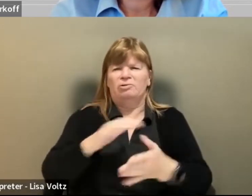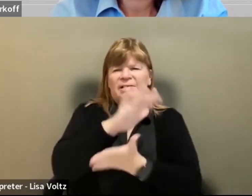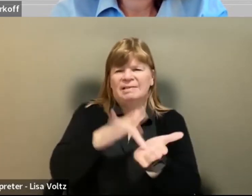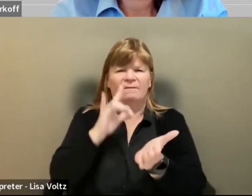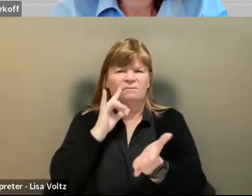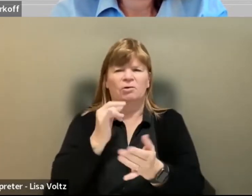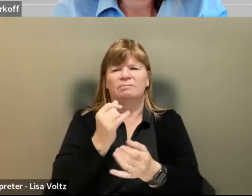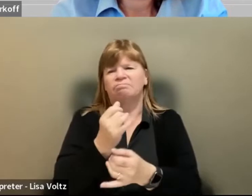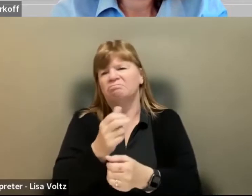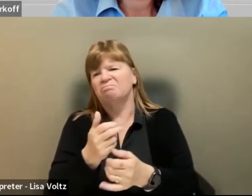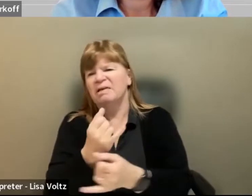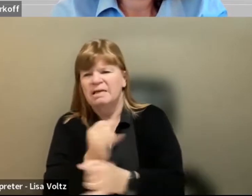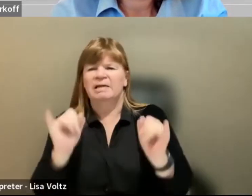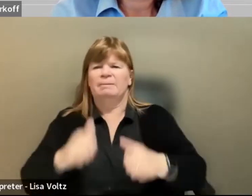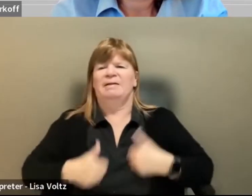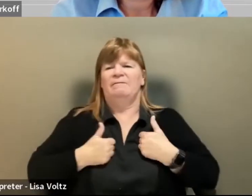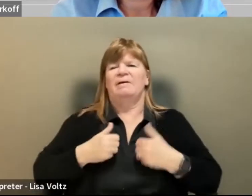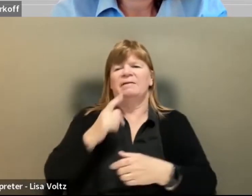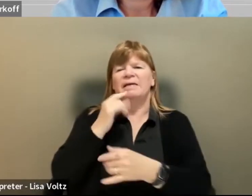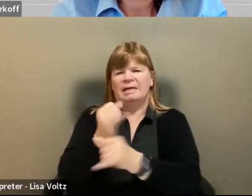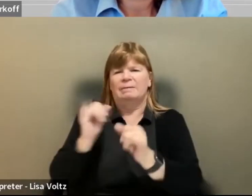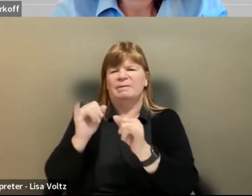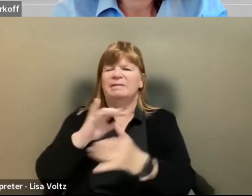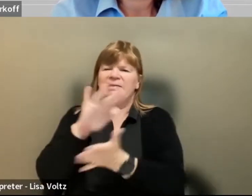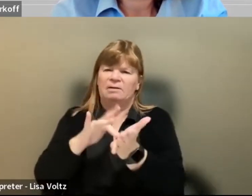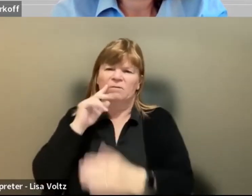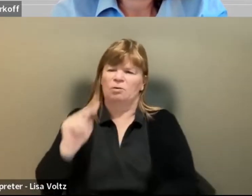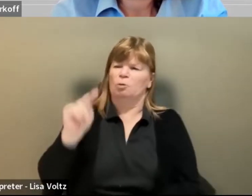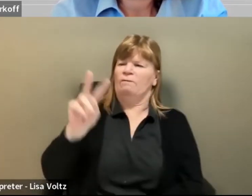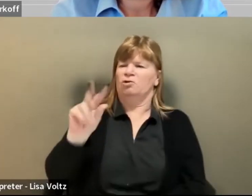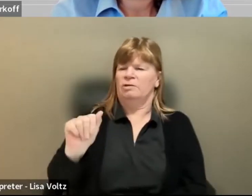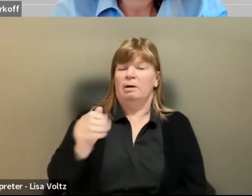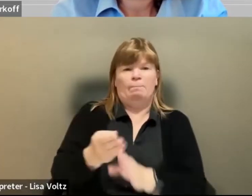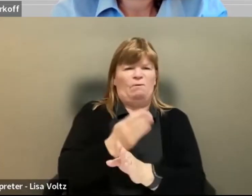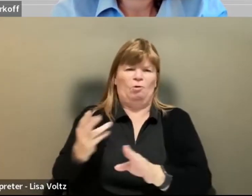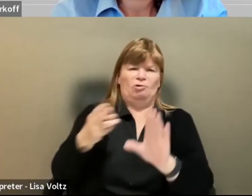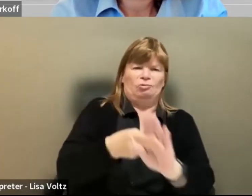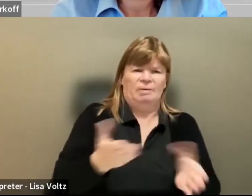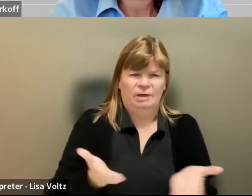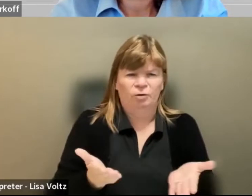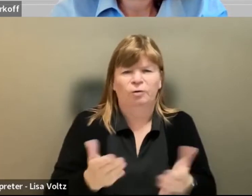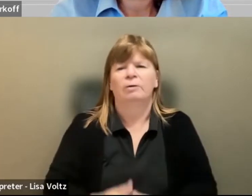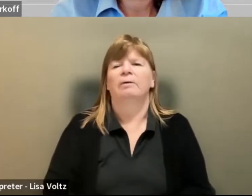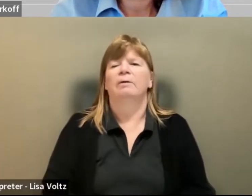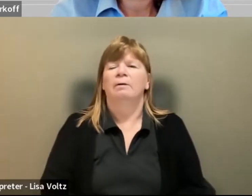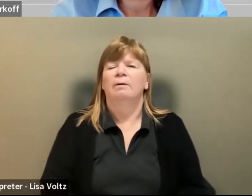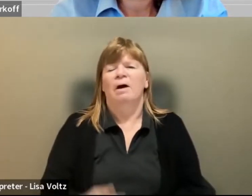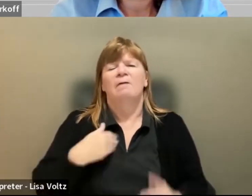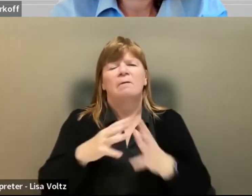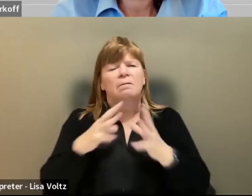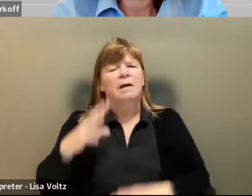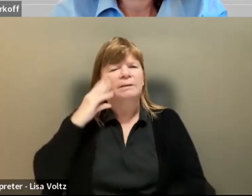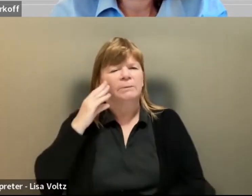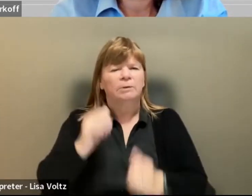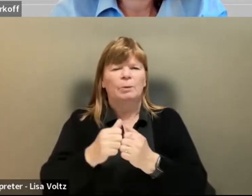Independent Living, the Independent Center of Northern Virginia, before coming here. I have a lot of experience with